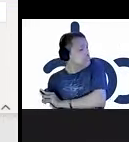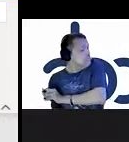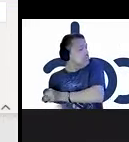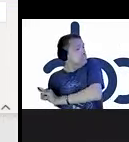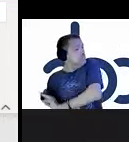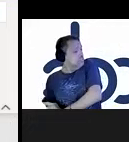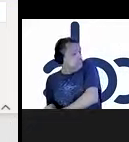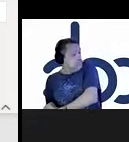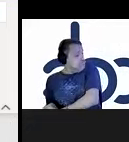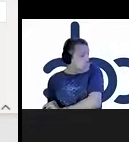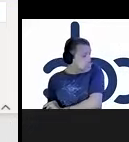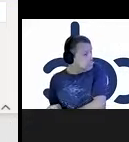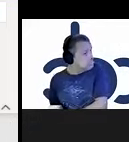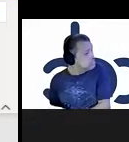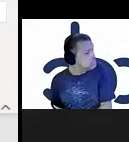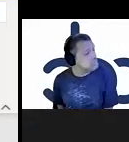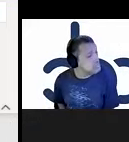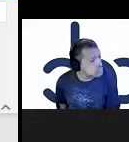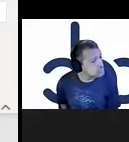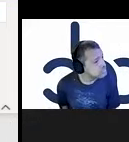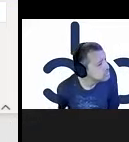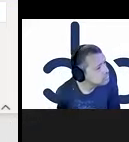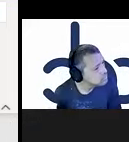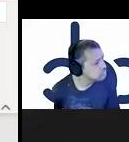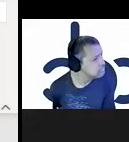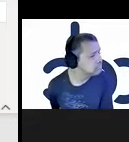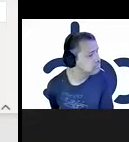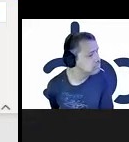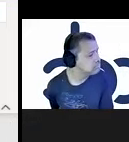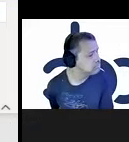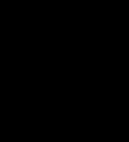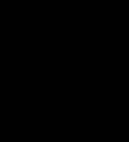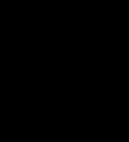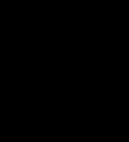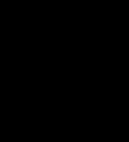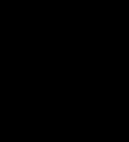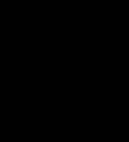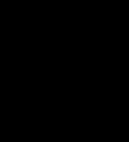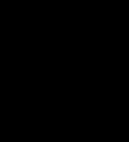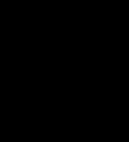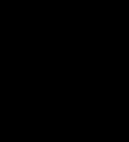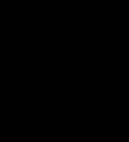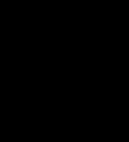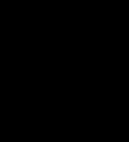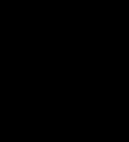I agree with a lot of them. I remember talking about them, but I guess I'm not on the Online,